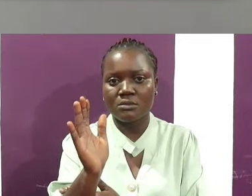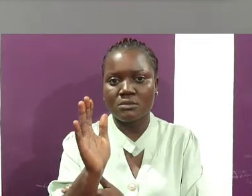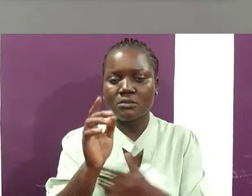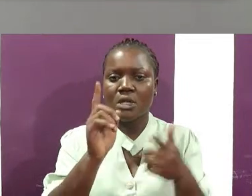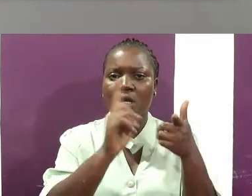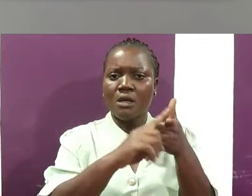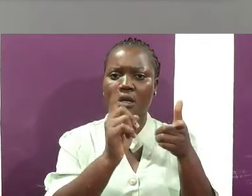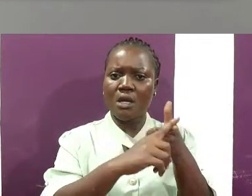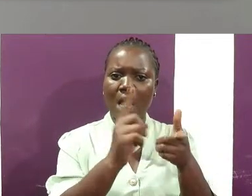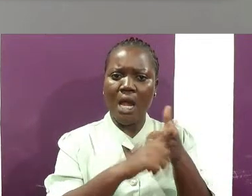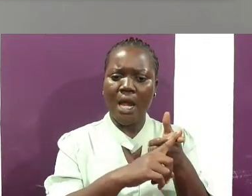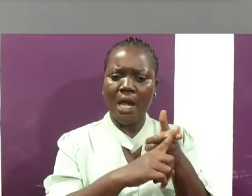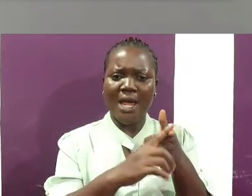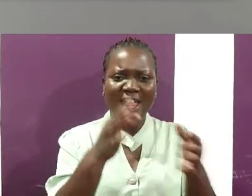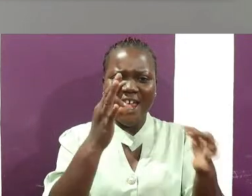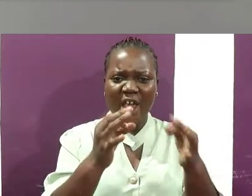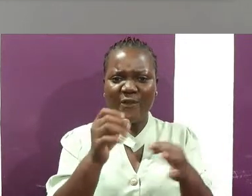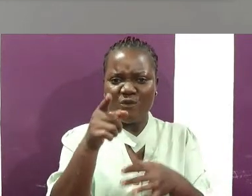gods.